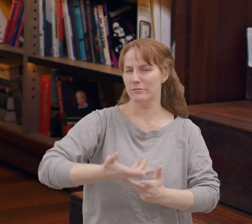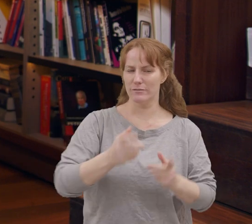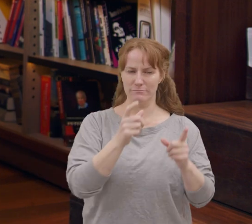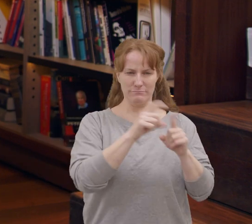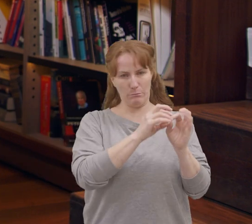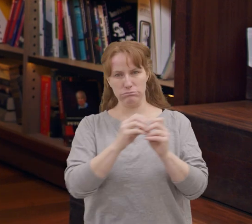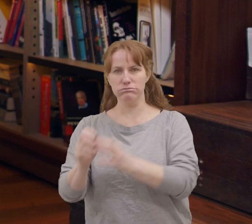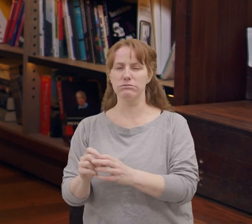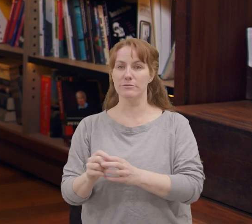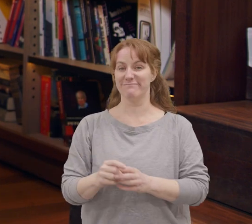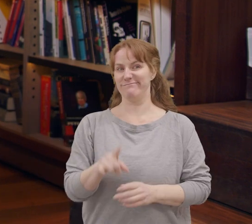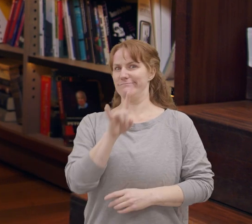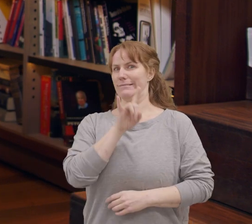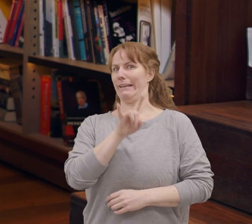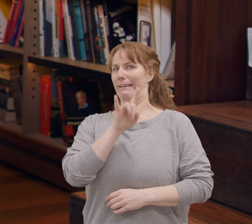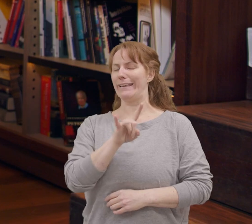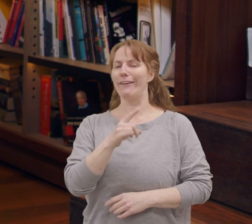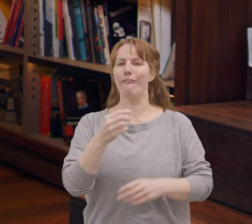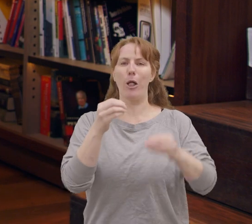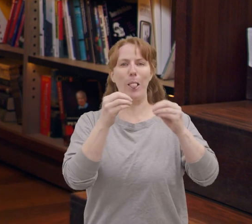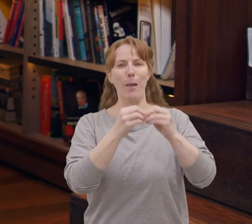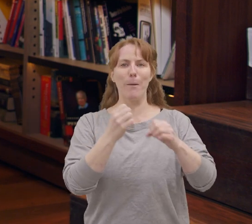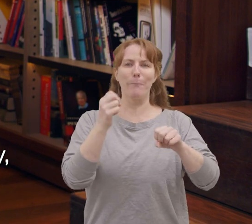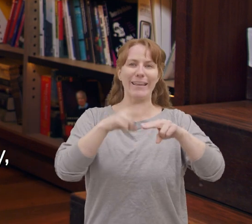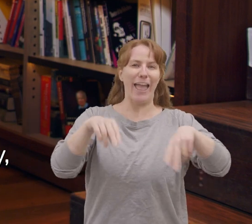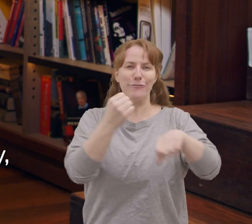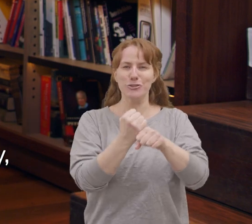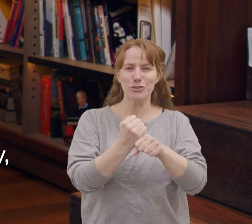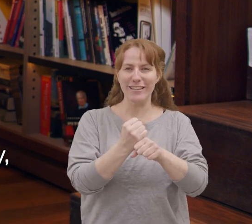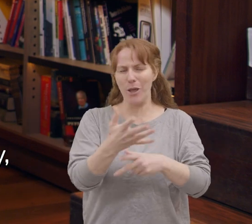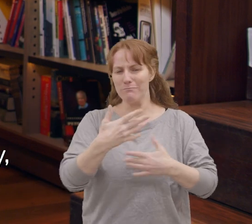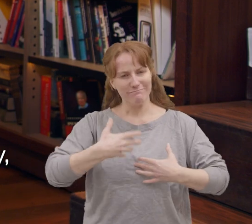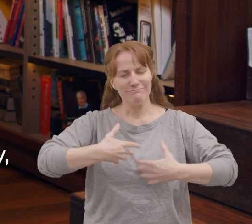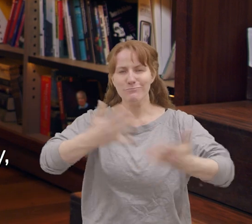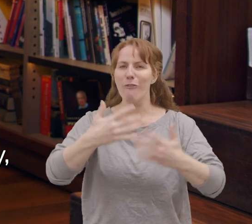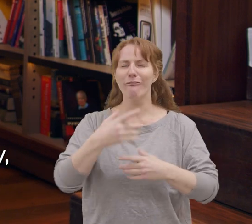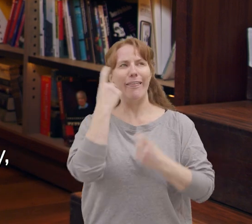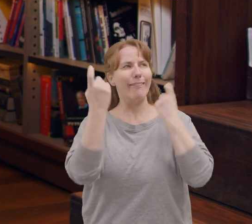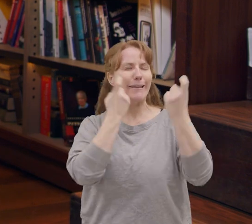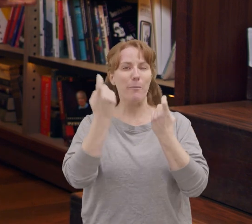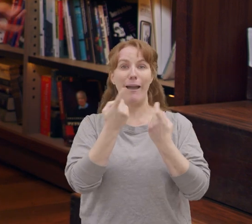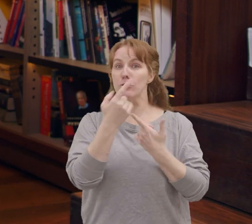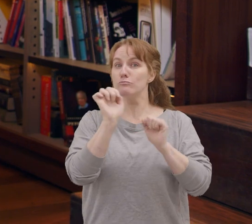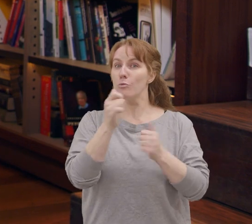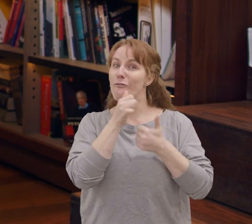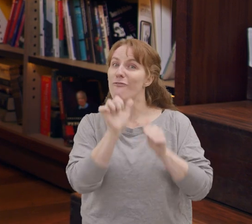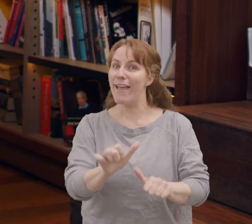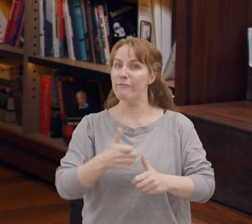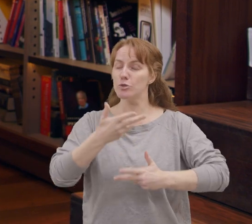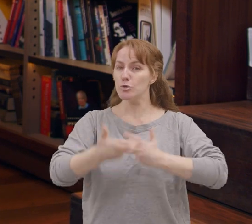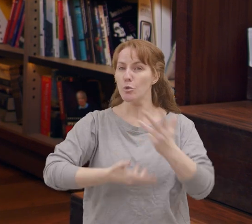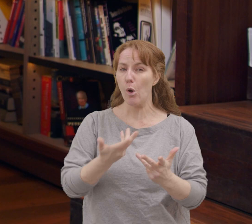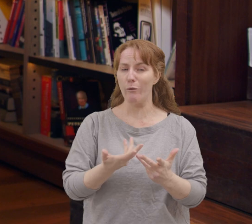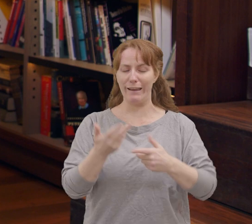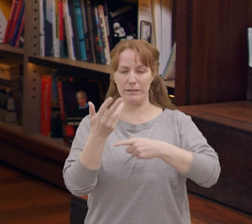is essentially the evil BFG, as I mentioned in Dugsy Days. So yeah, I want you guys to go away. Think of your favorite story. It could be